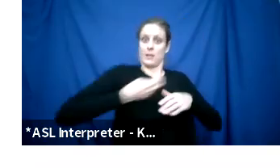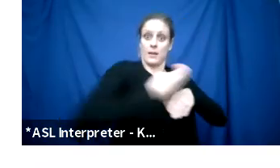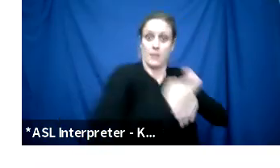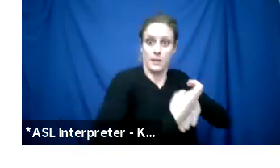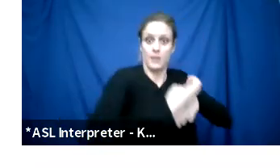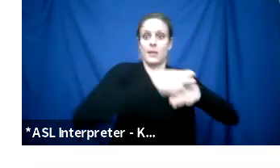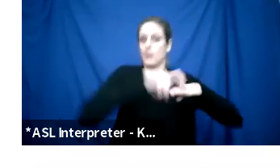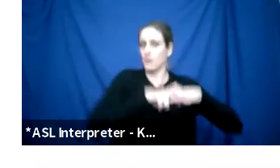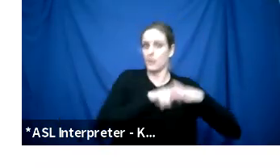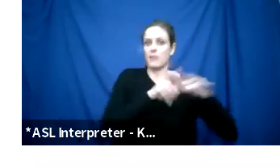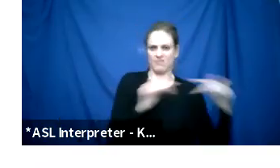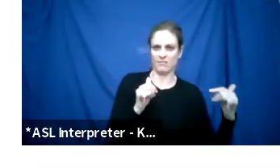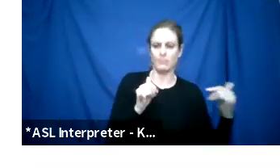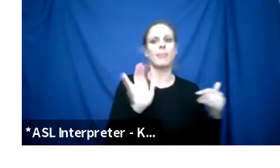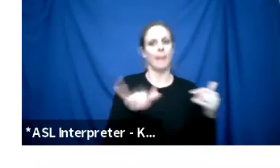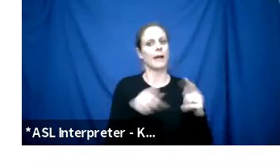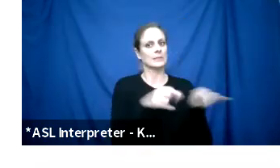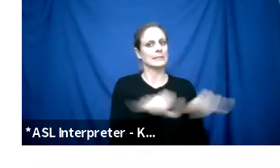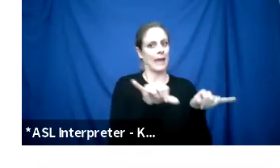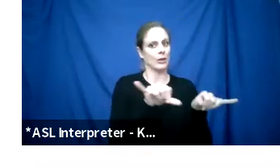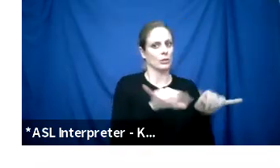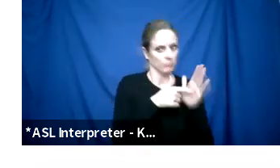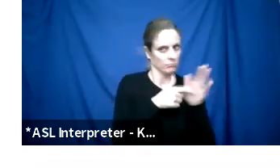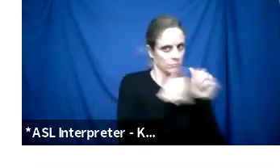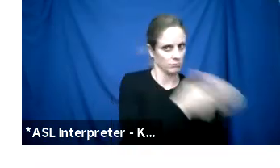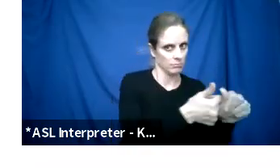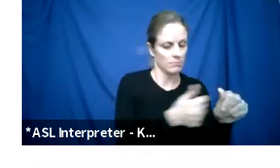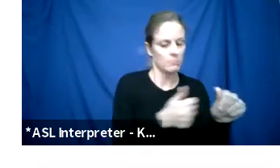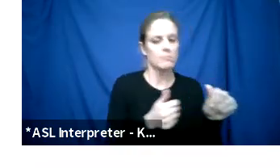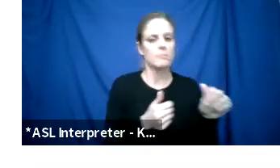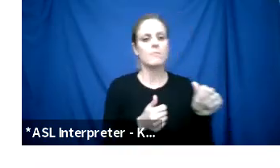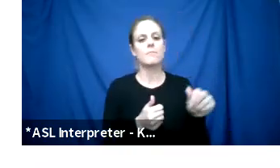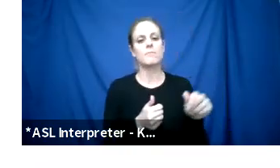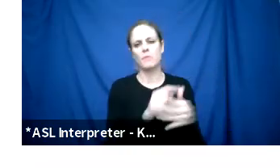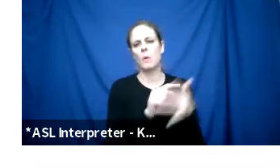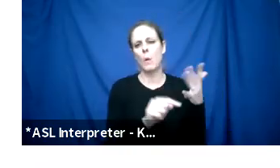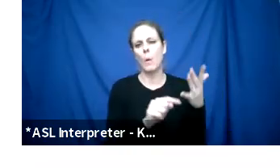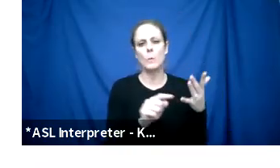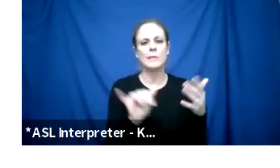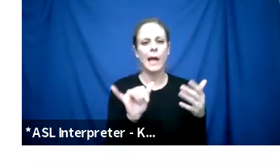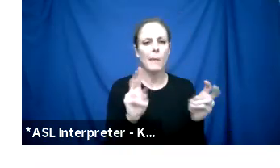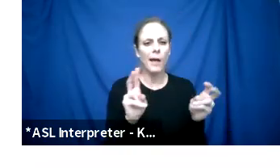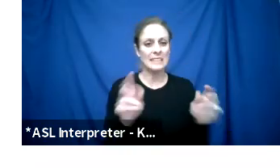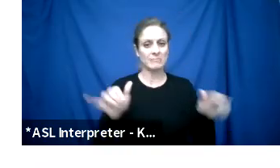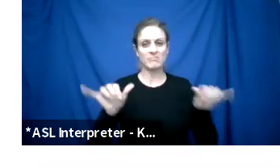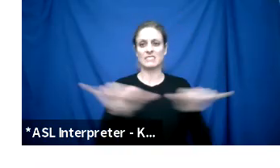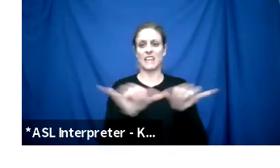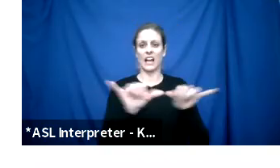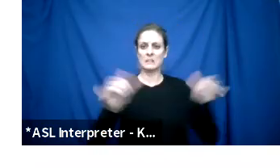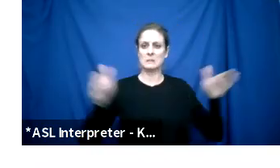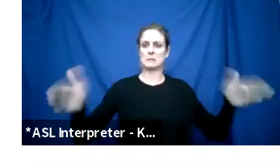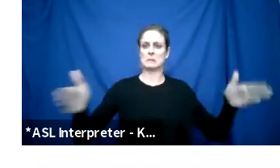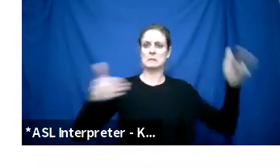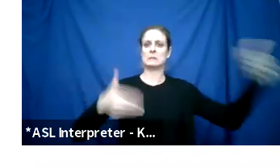up. So they really are most relevant in those kind of furniture-sized pieces of